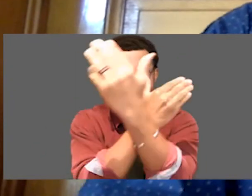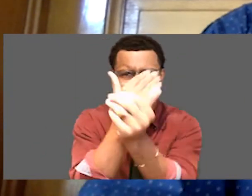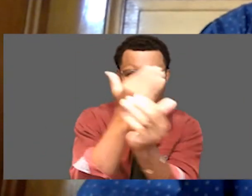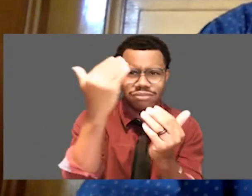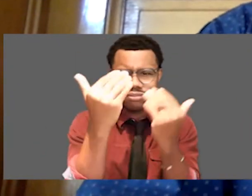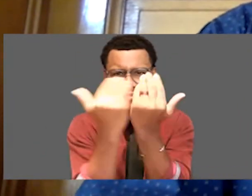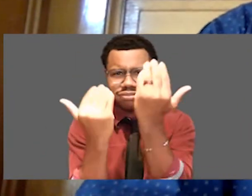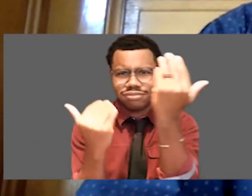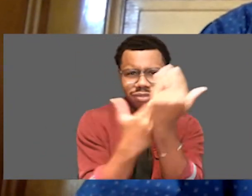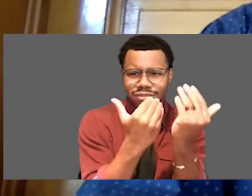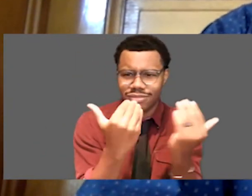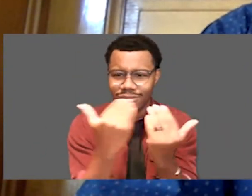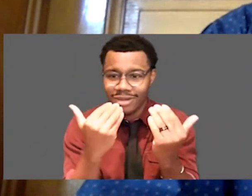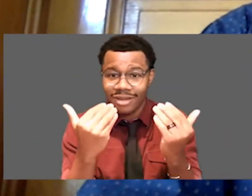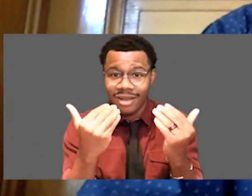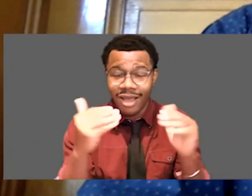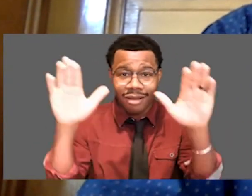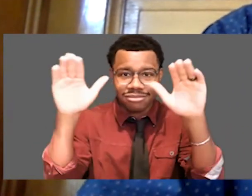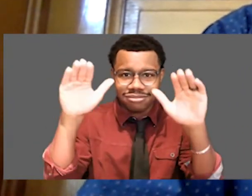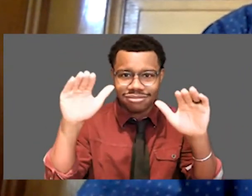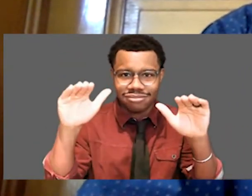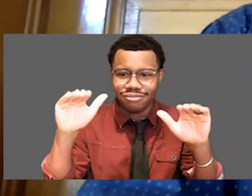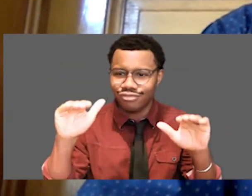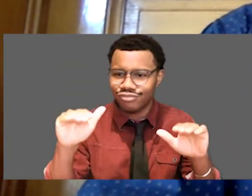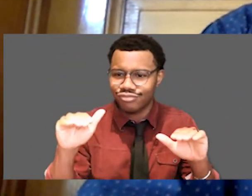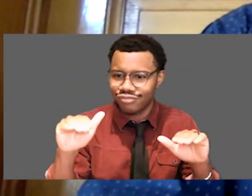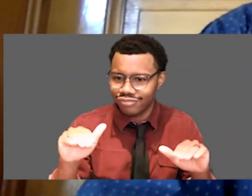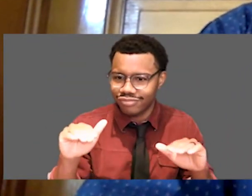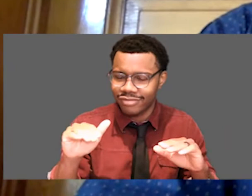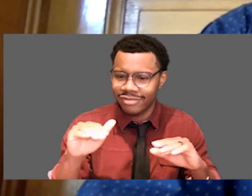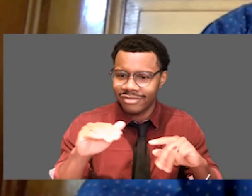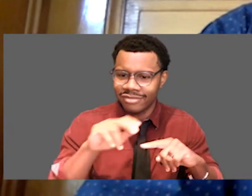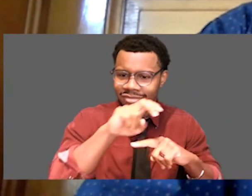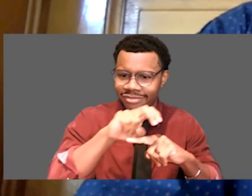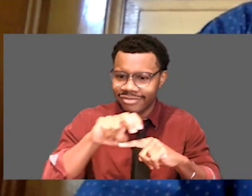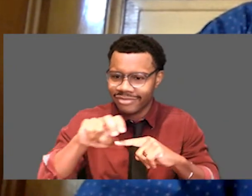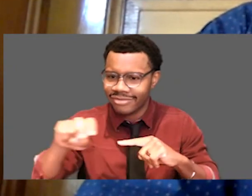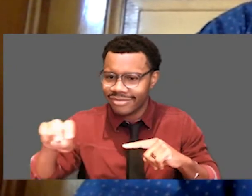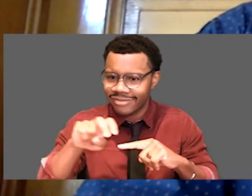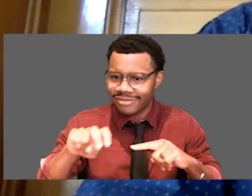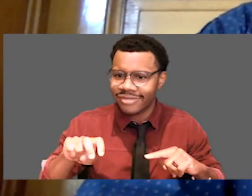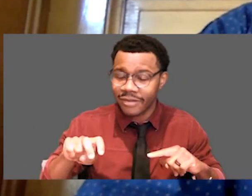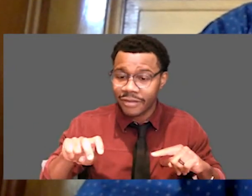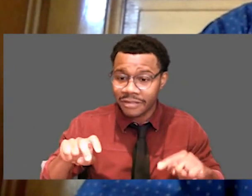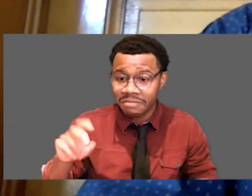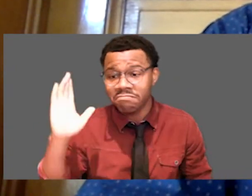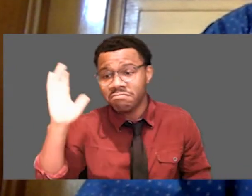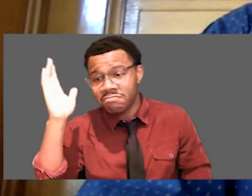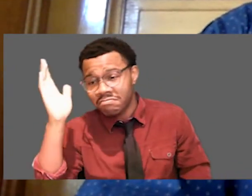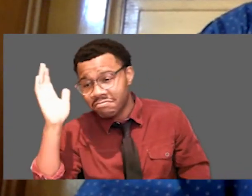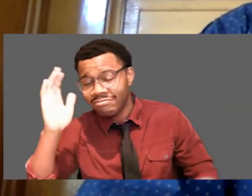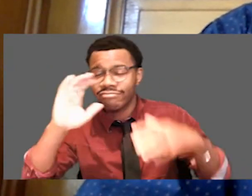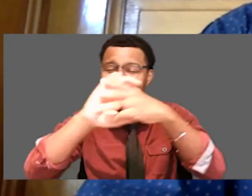settled like tiger fur on their perches. Following the talk, using fat-tongue